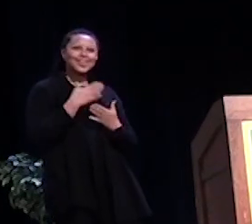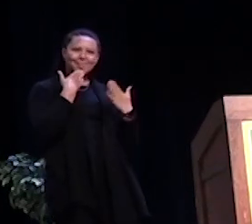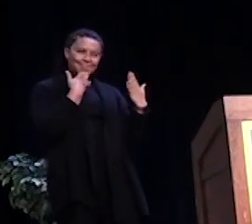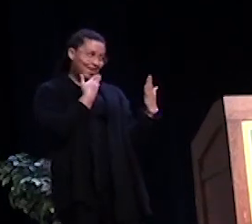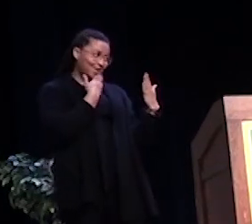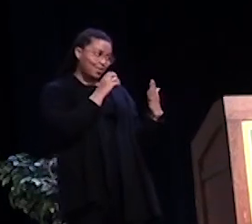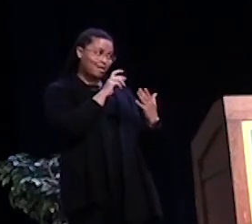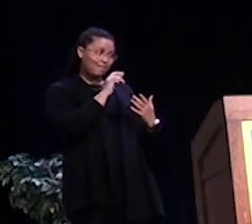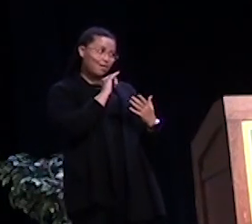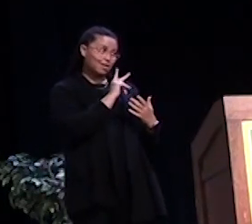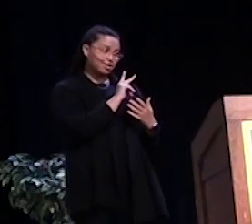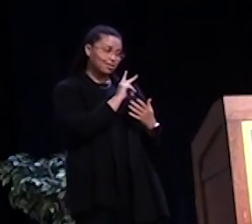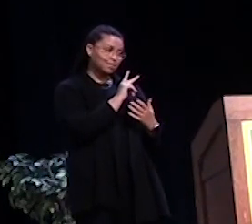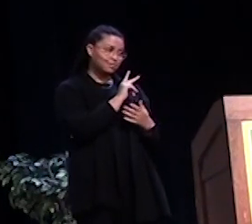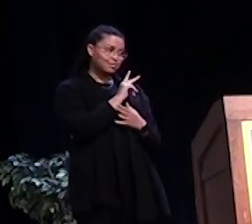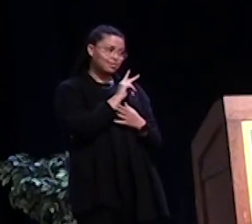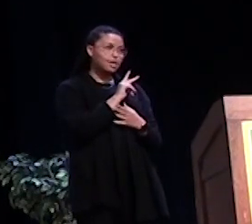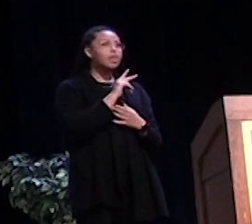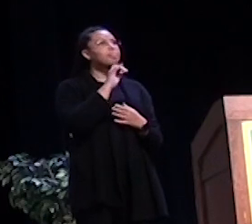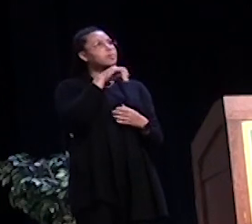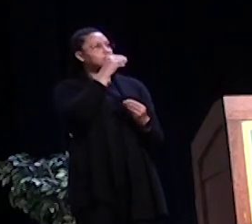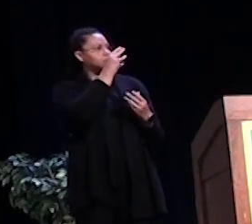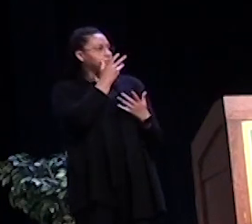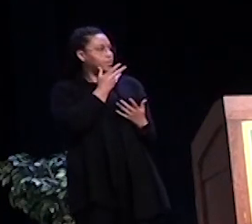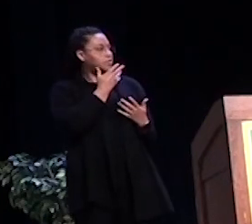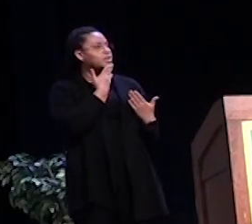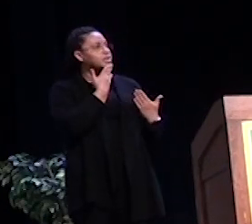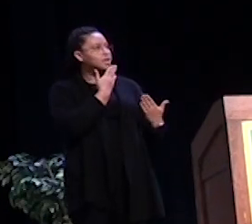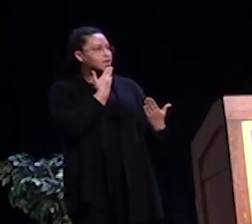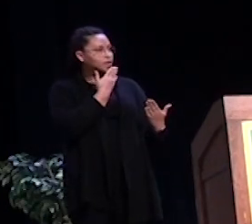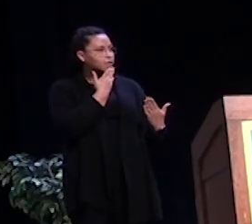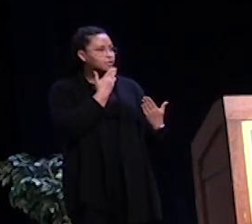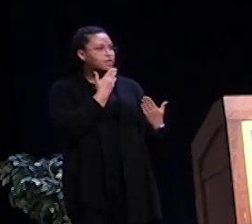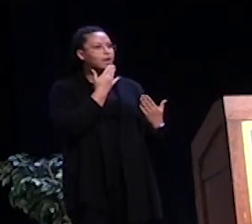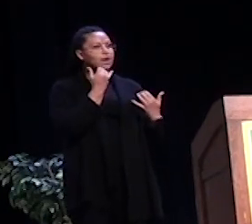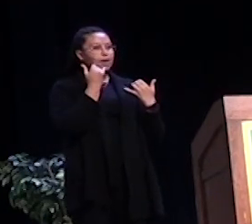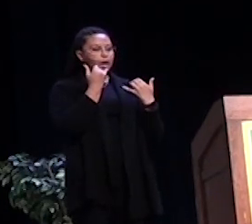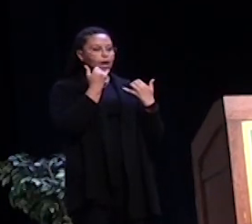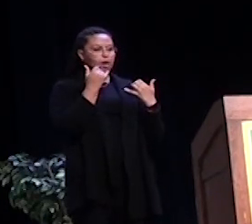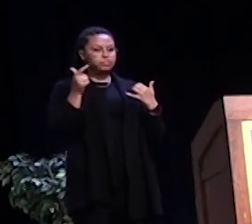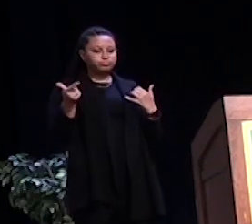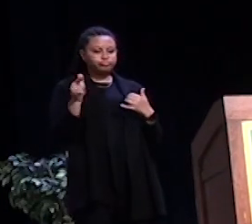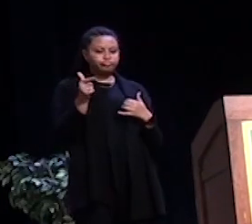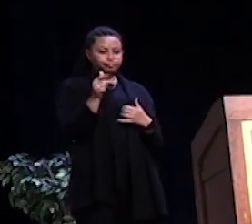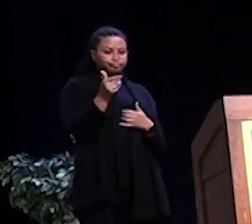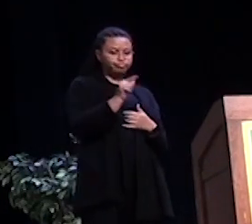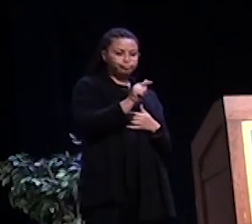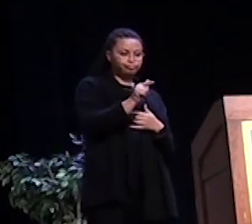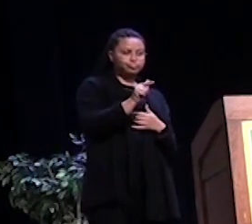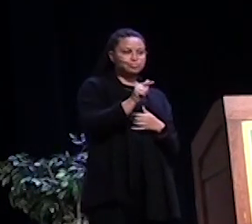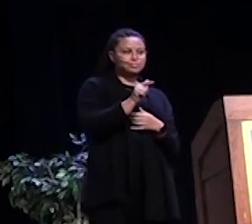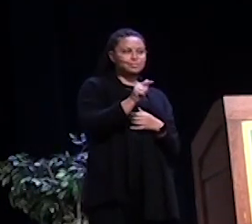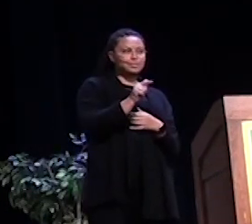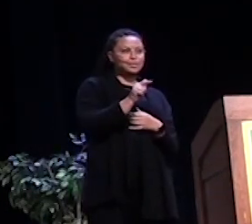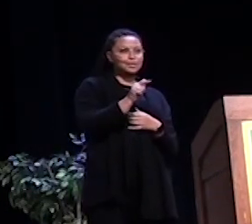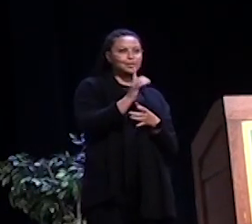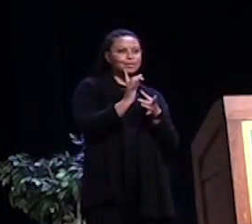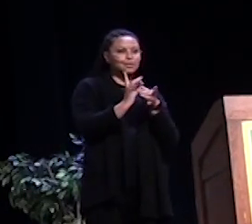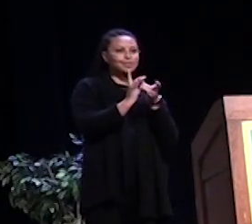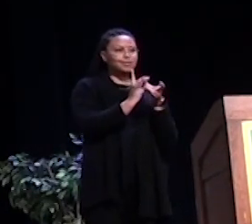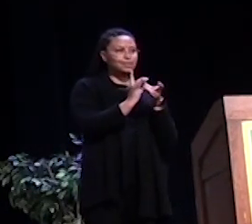Thank you, Eric. That was really informative, and I think, you know, we're kind of going down the line in terms of drilling